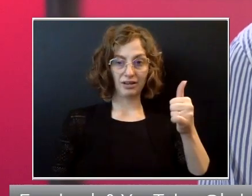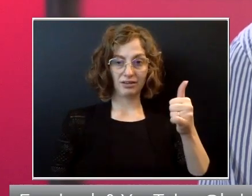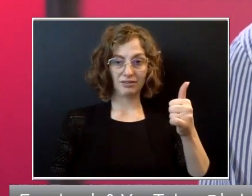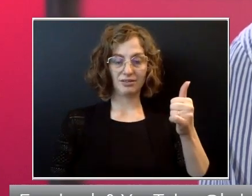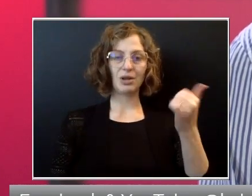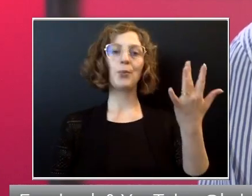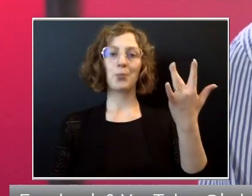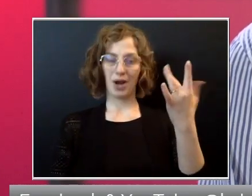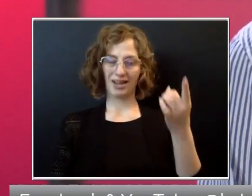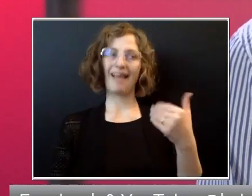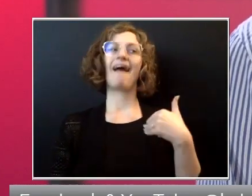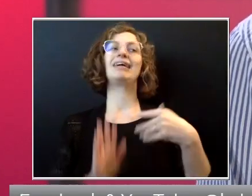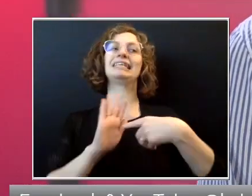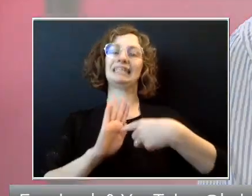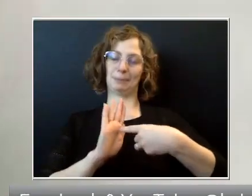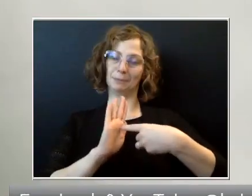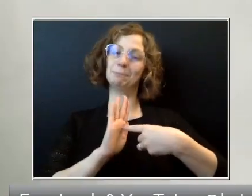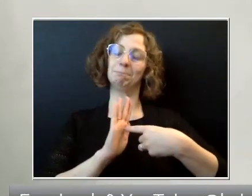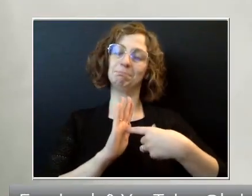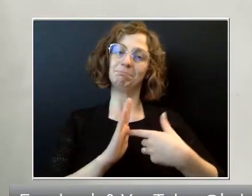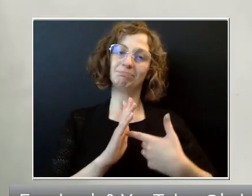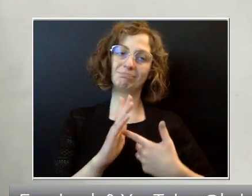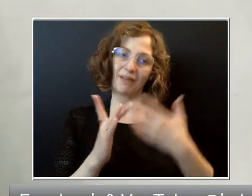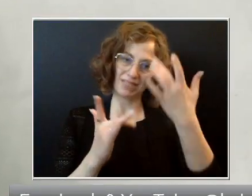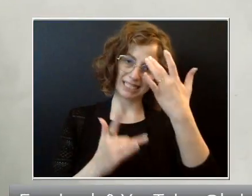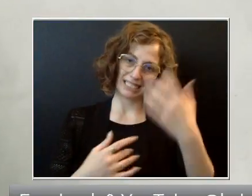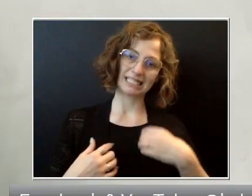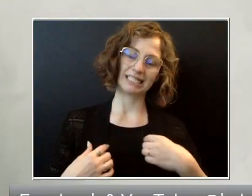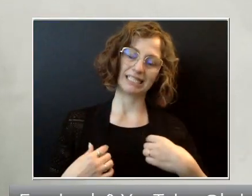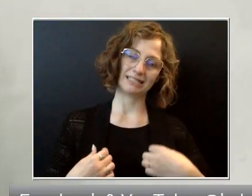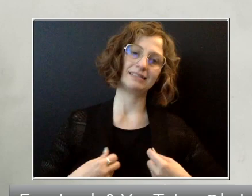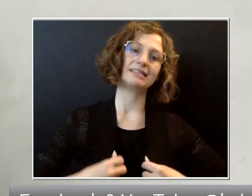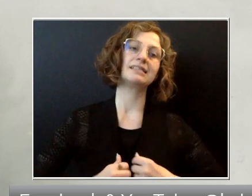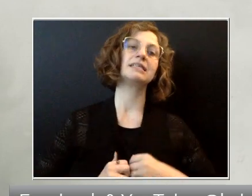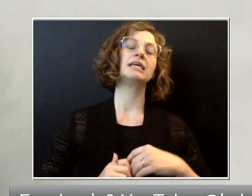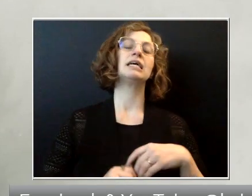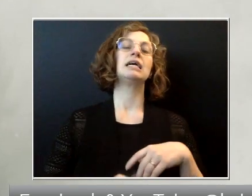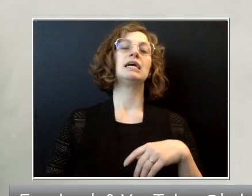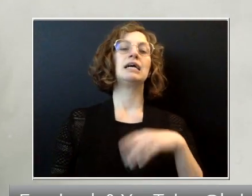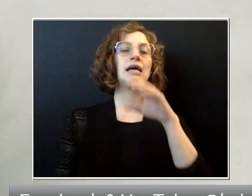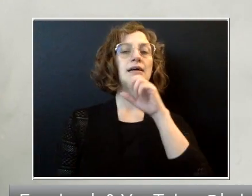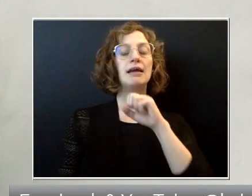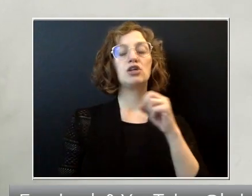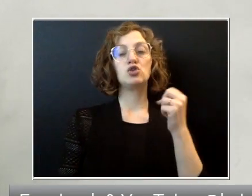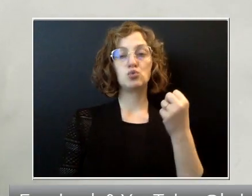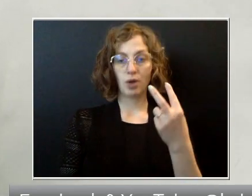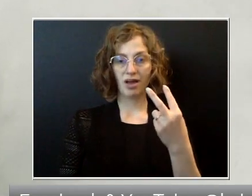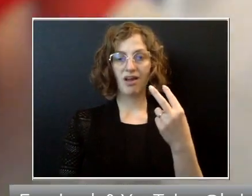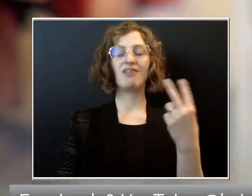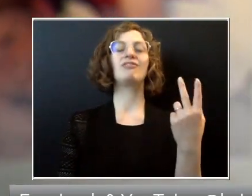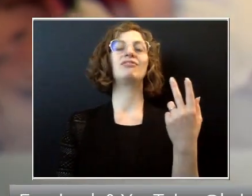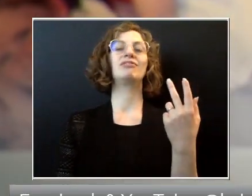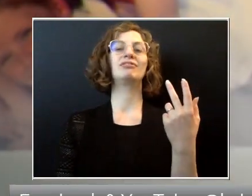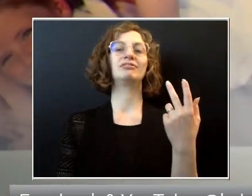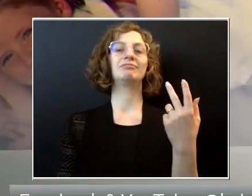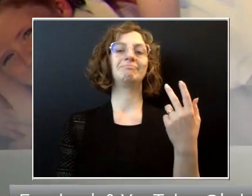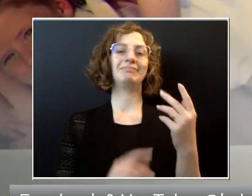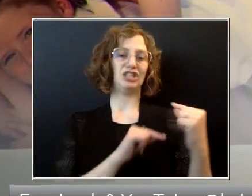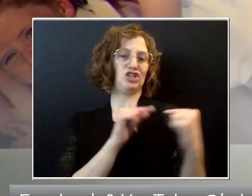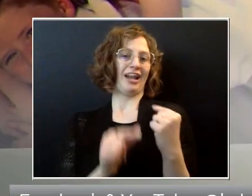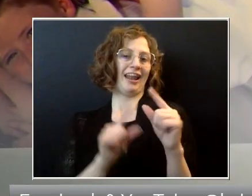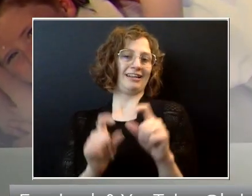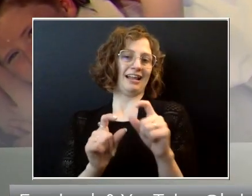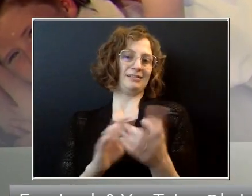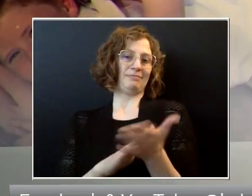the disease. And then at age 12, genetic testing came available, and Dr. Barenbaum